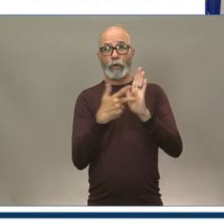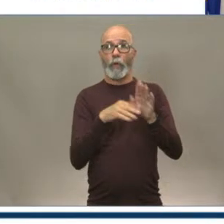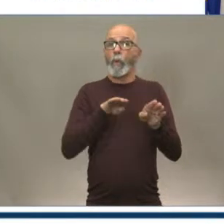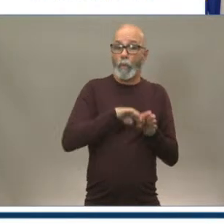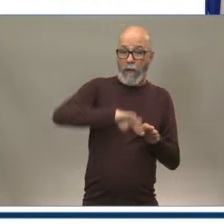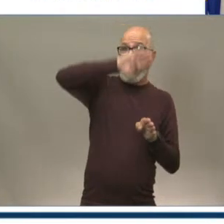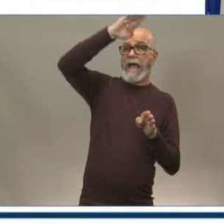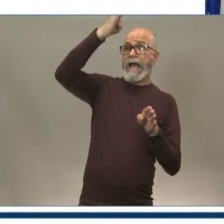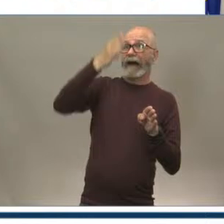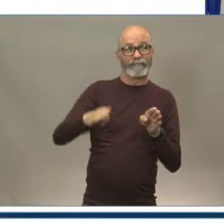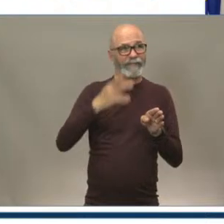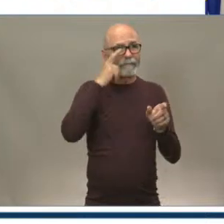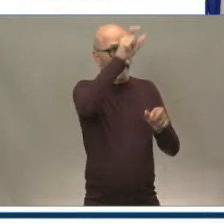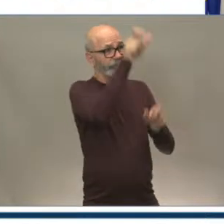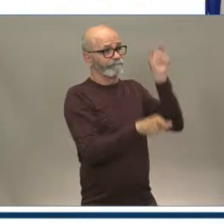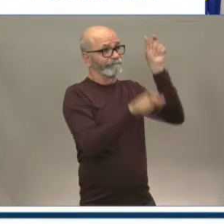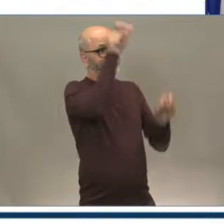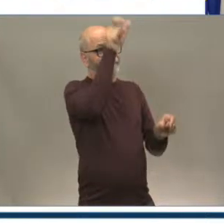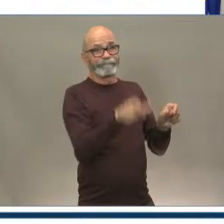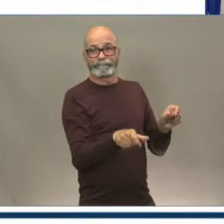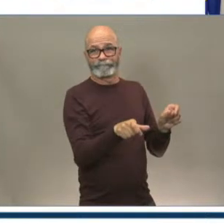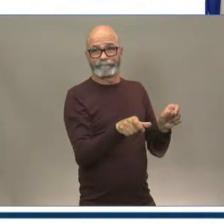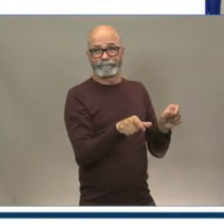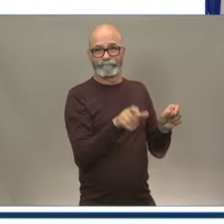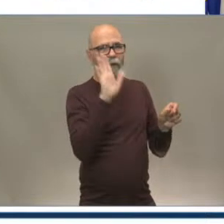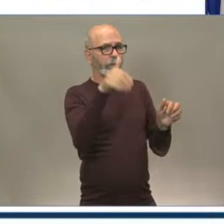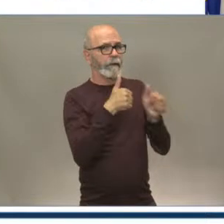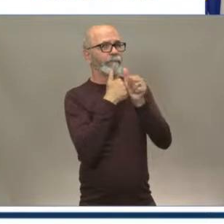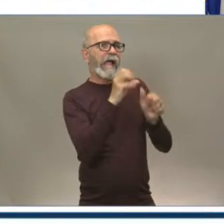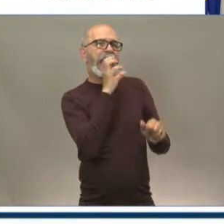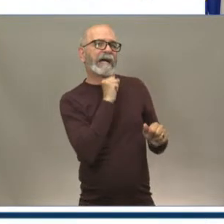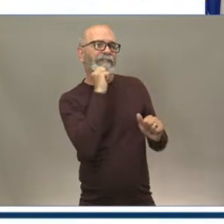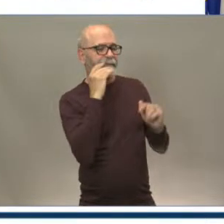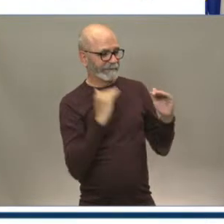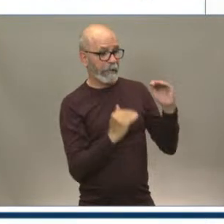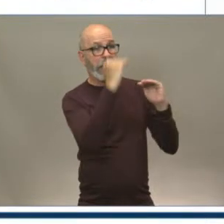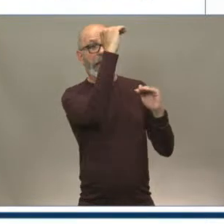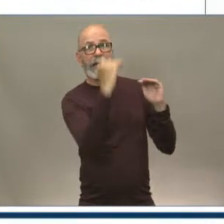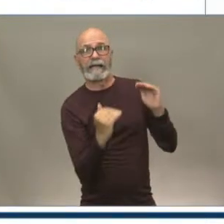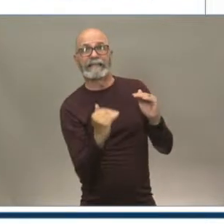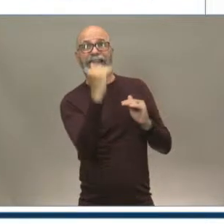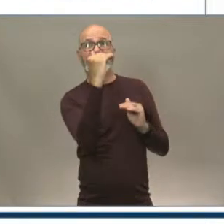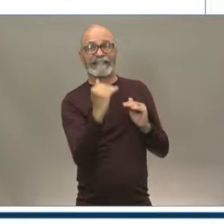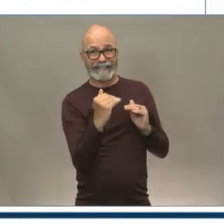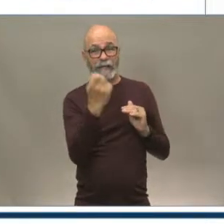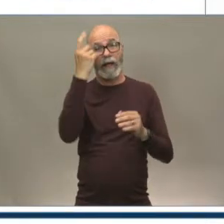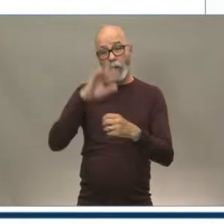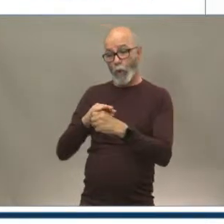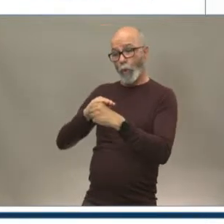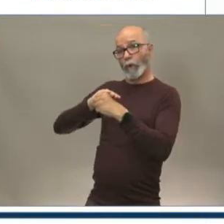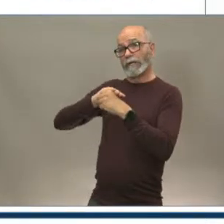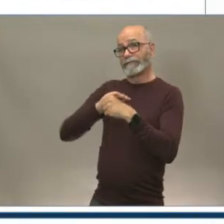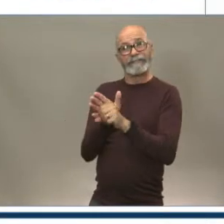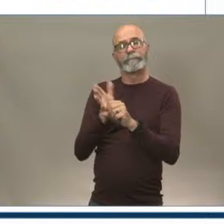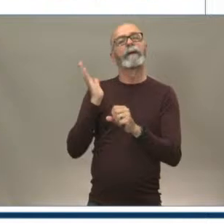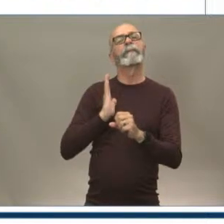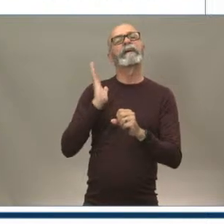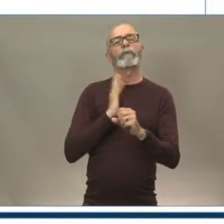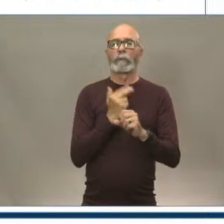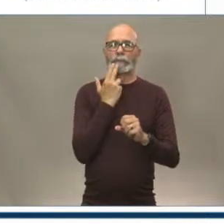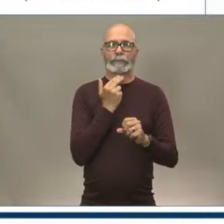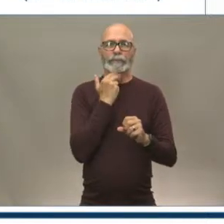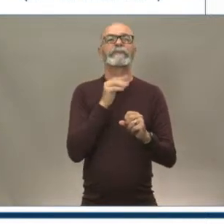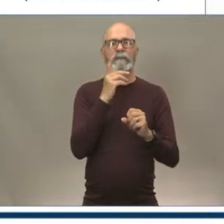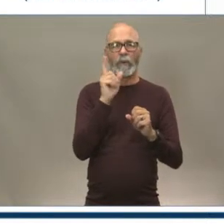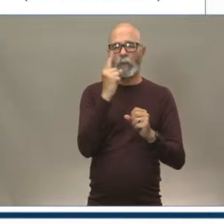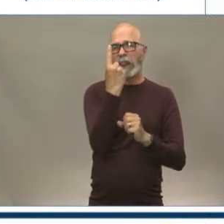by age group. And if you look at if you remember the epidemiology we had in wave 1, we saw that the majority of